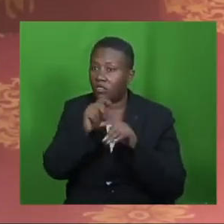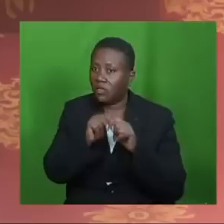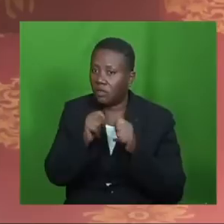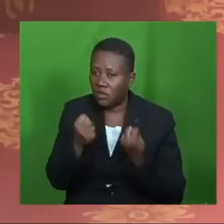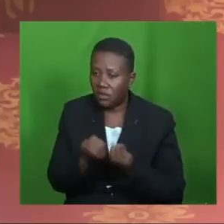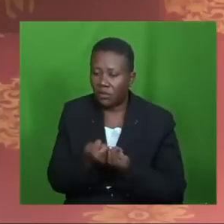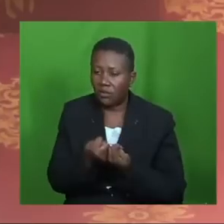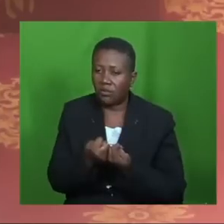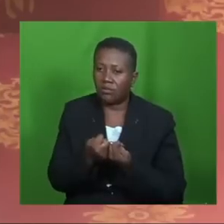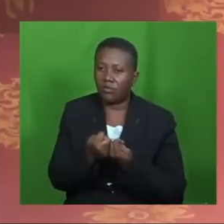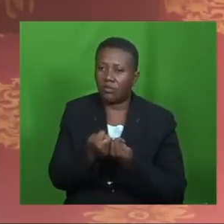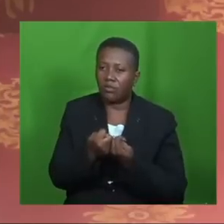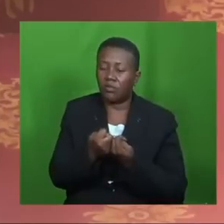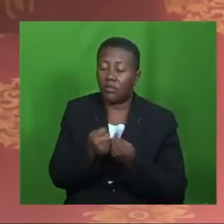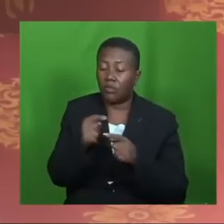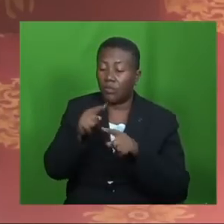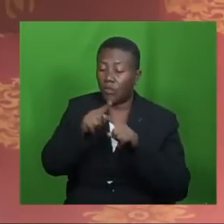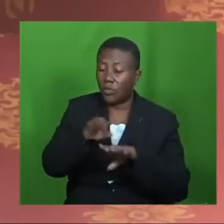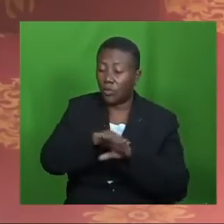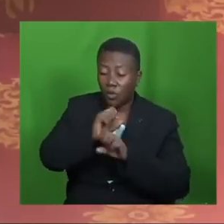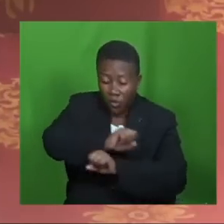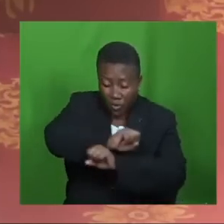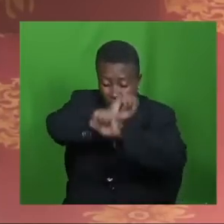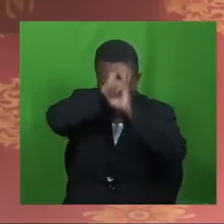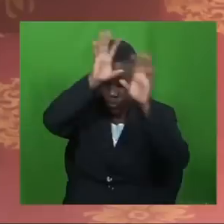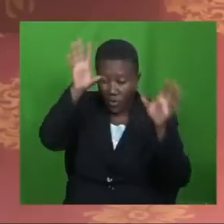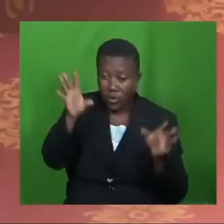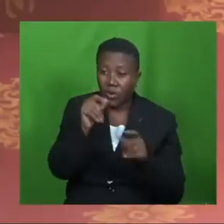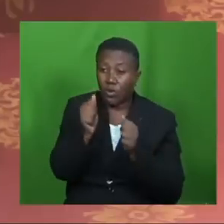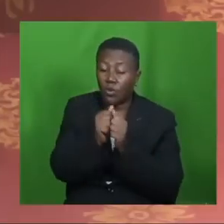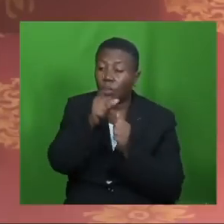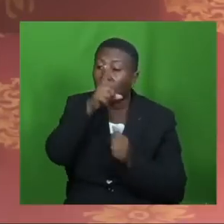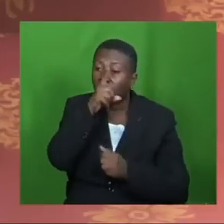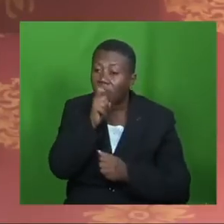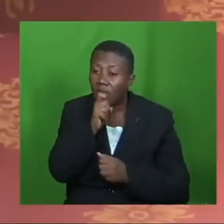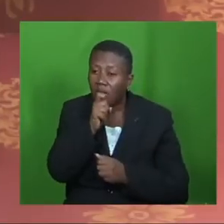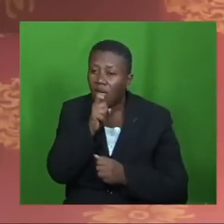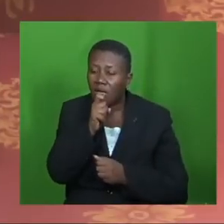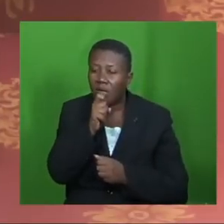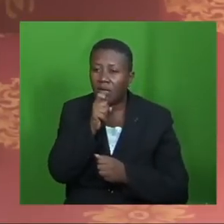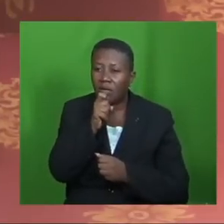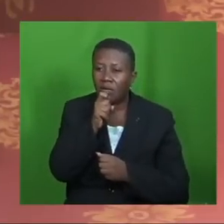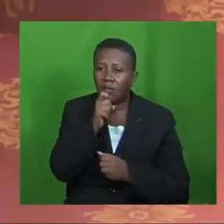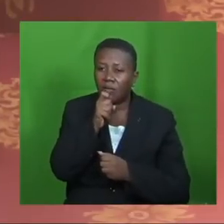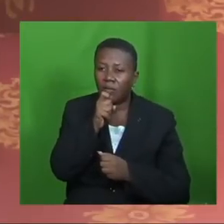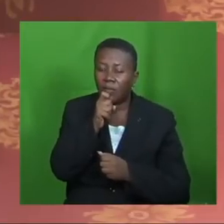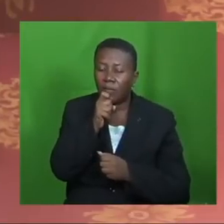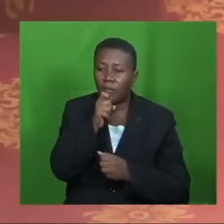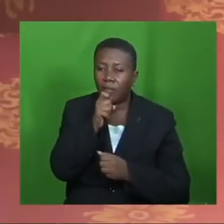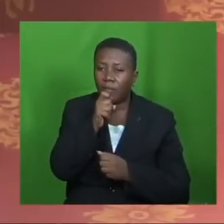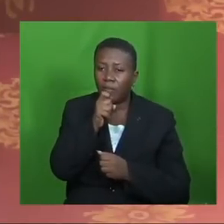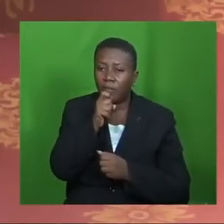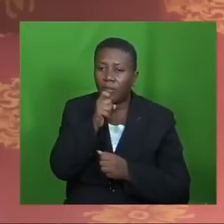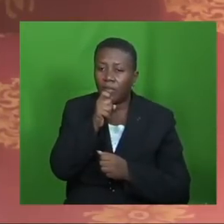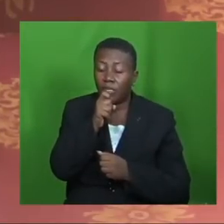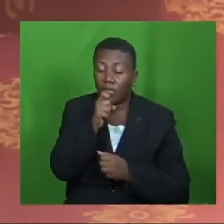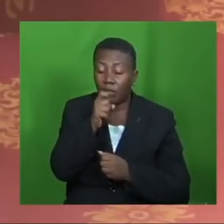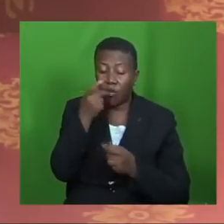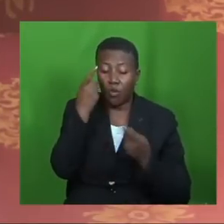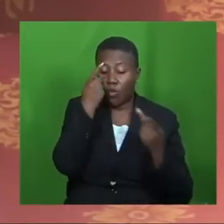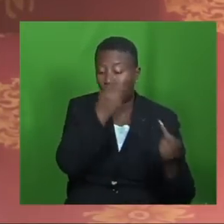Project. In line with the vision of the host country, Qatar, to create and sustain a first of its kind Qatar